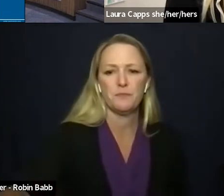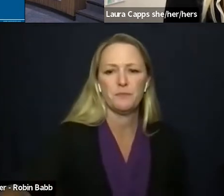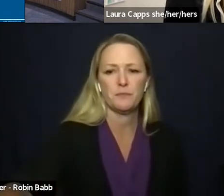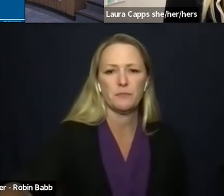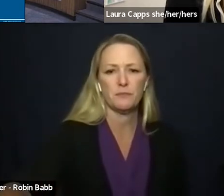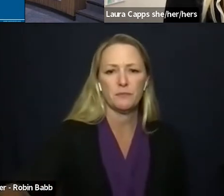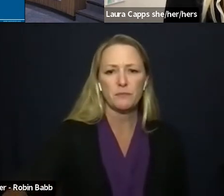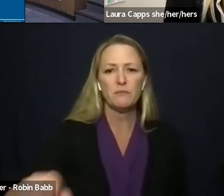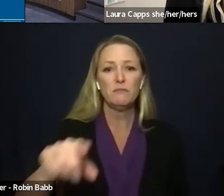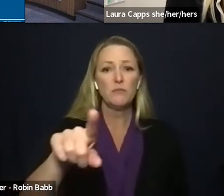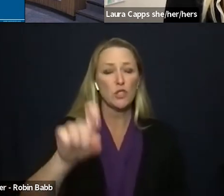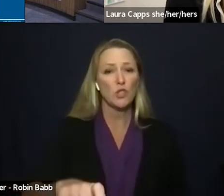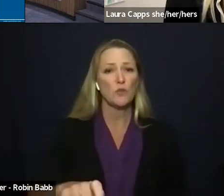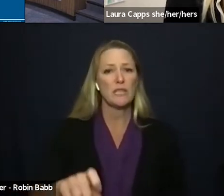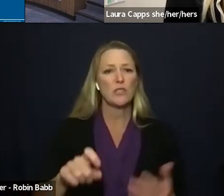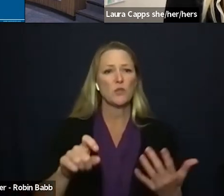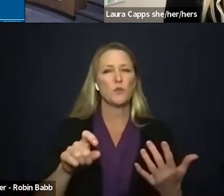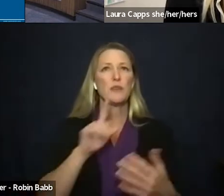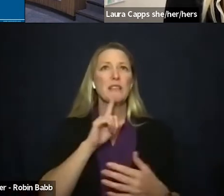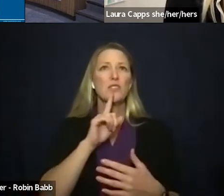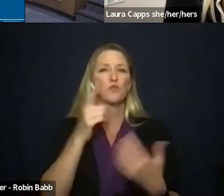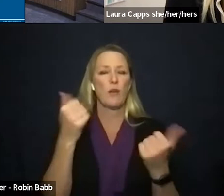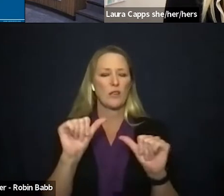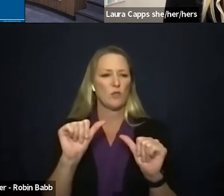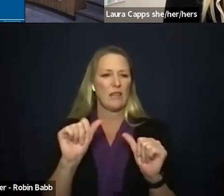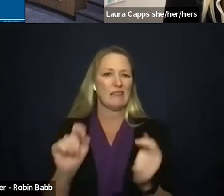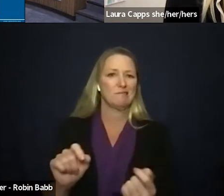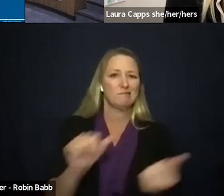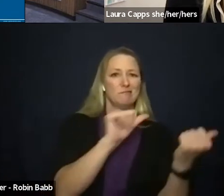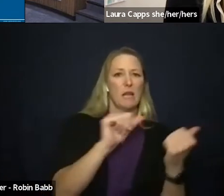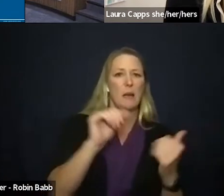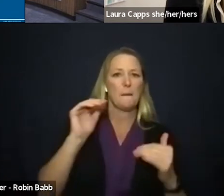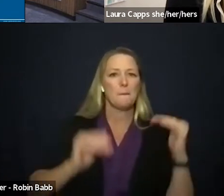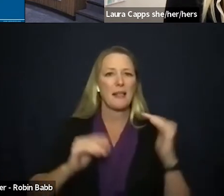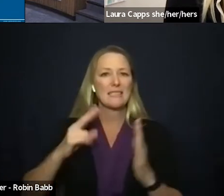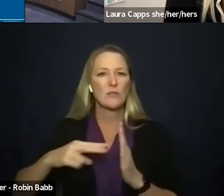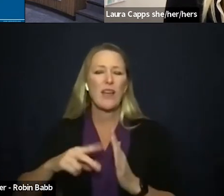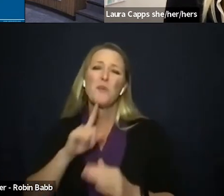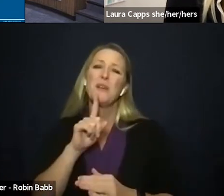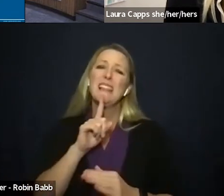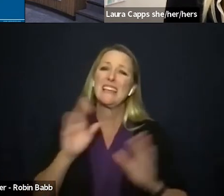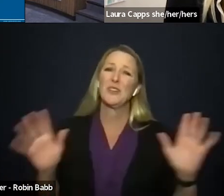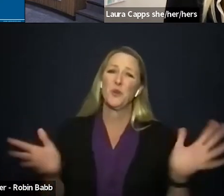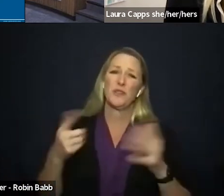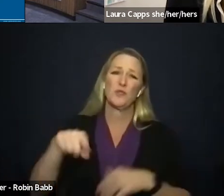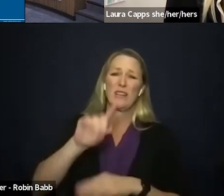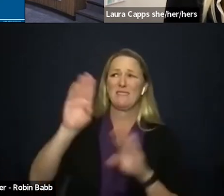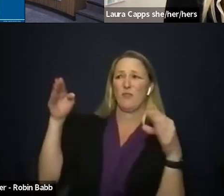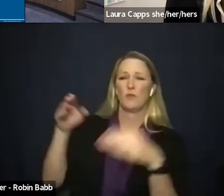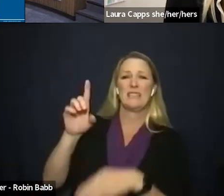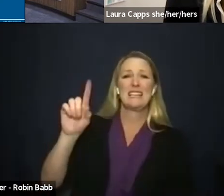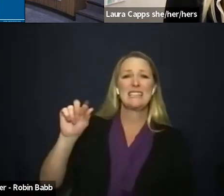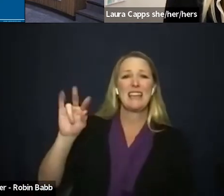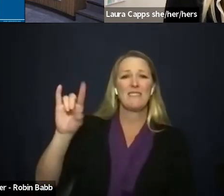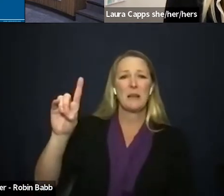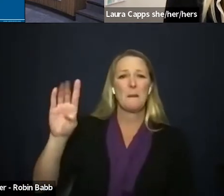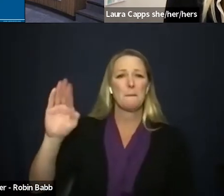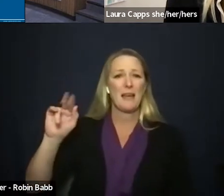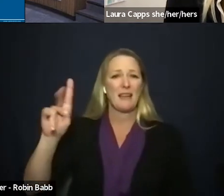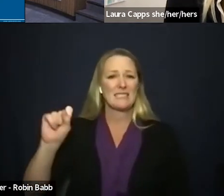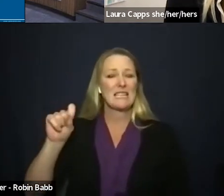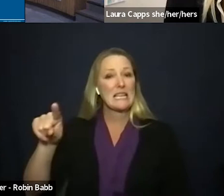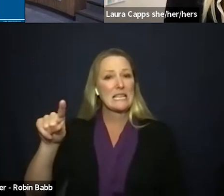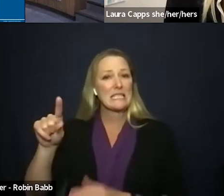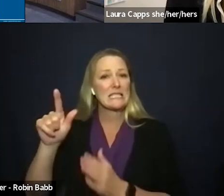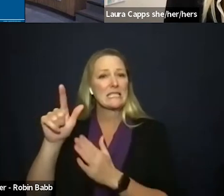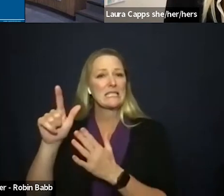also do need to get rid of balanced literacy and i encourage you all to listen to david banks he's an attorney an educator of color and he's